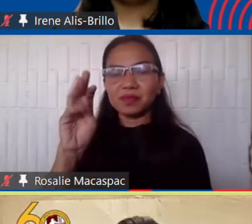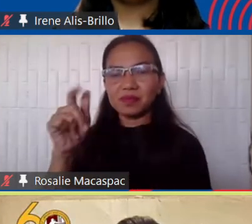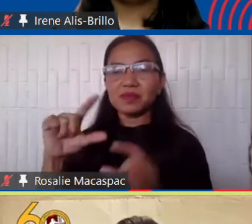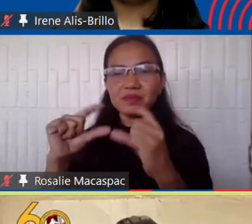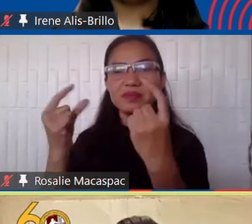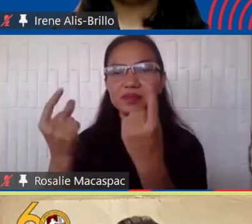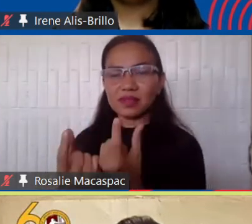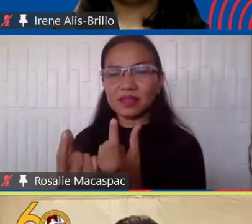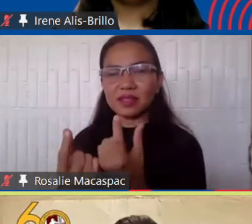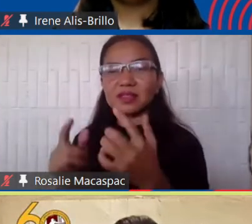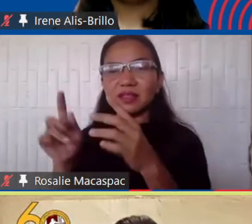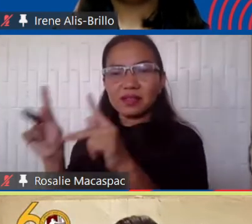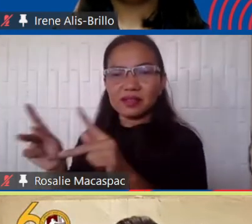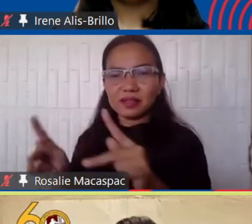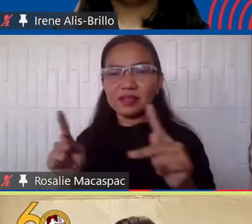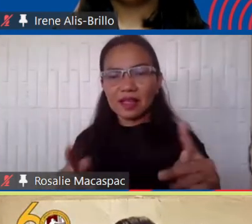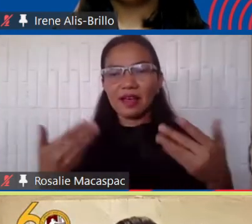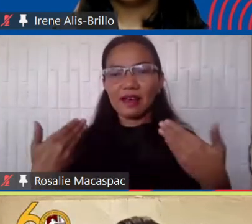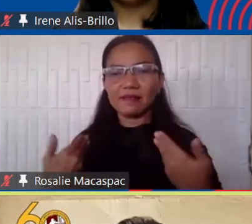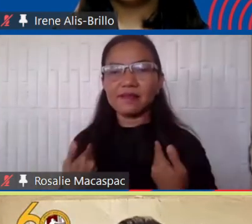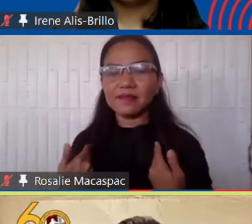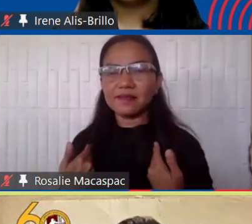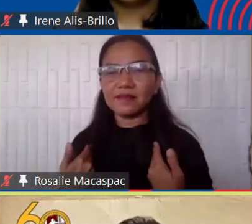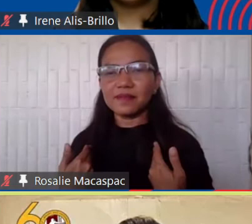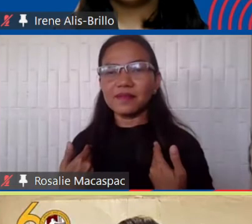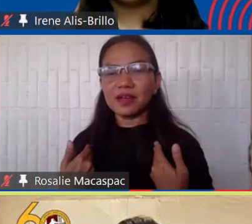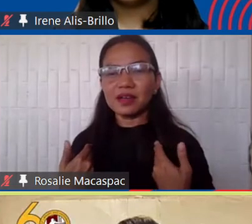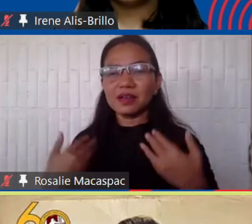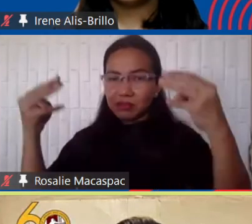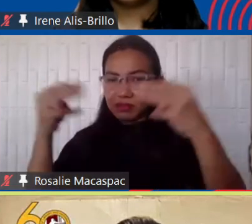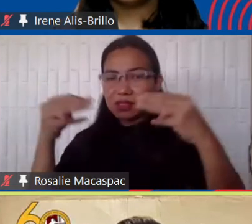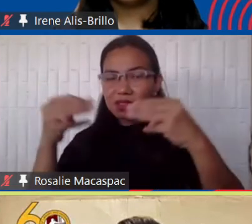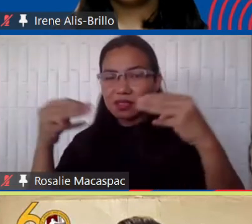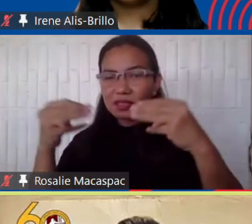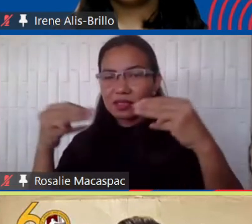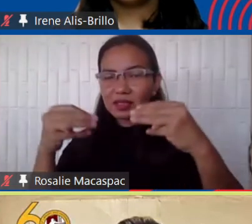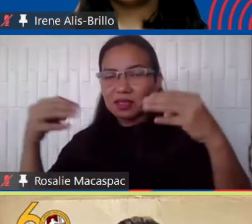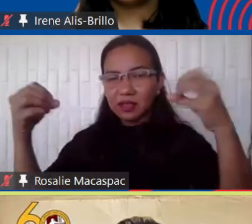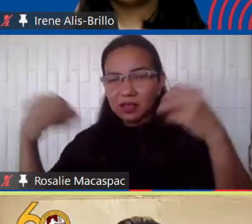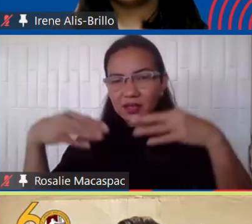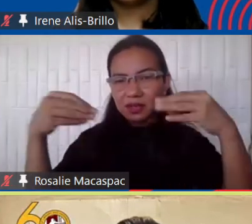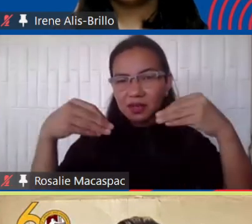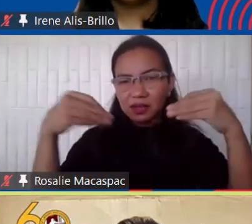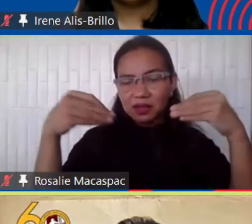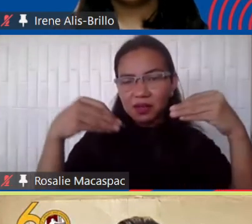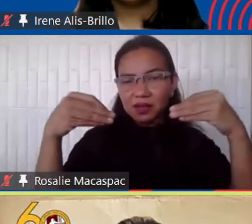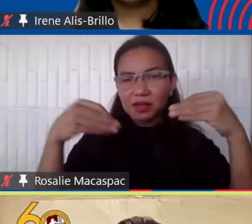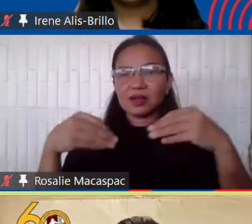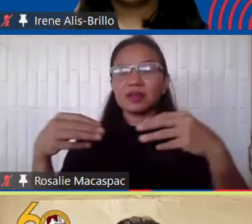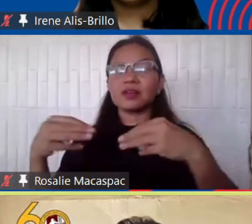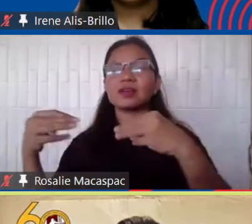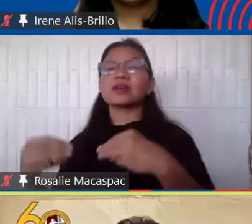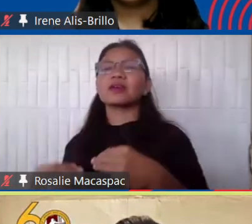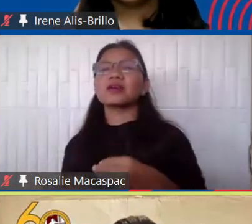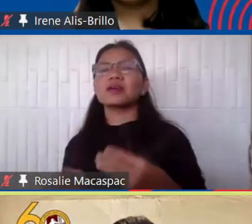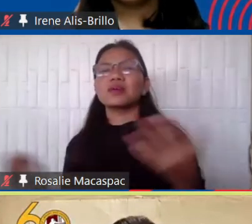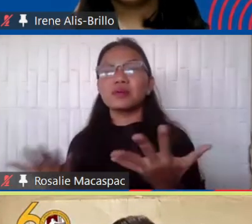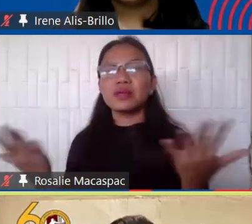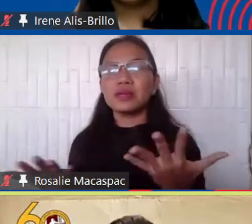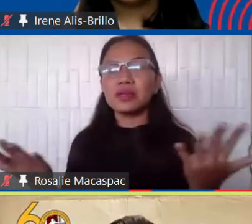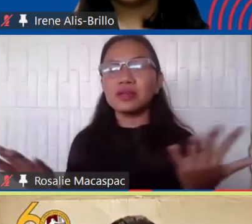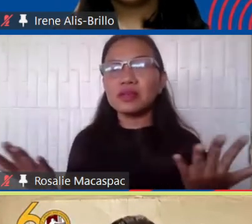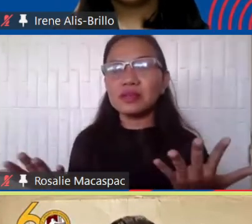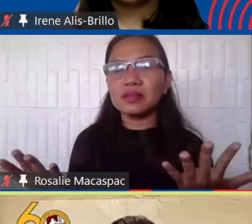then we are planning to have sessions, workshops wherein we teach each other, because some